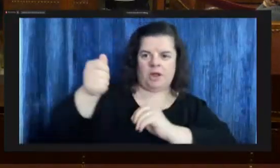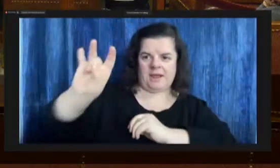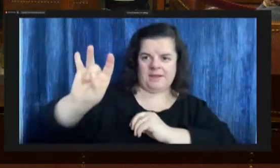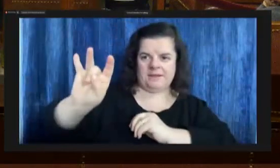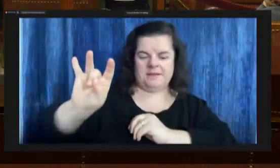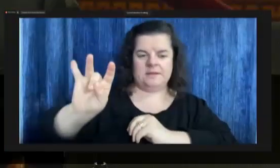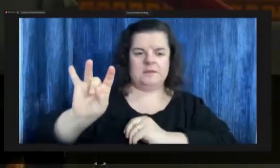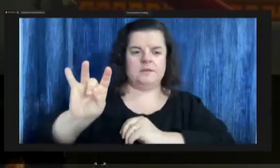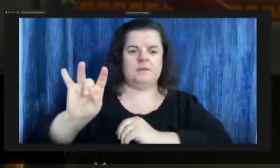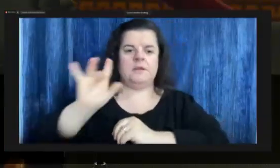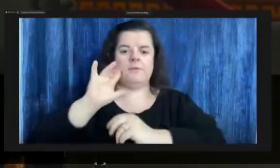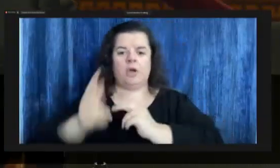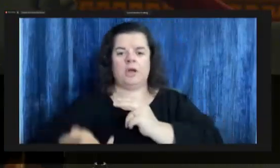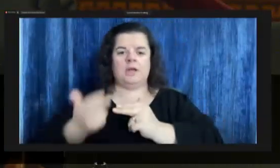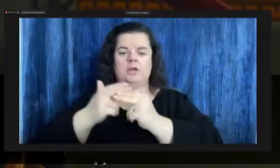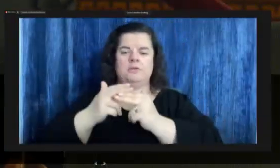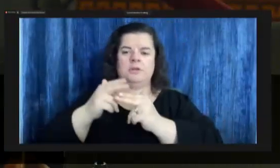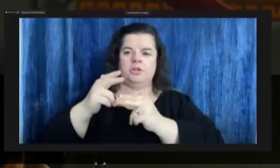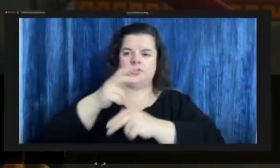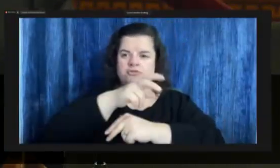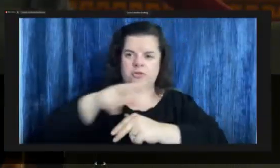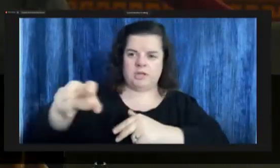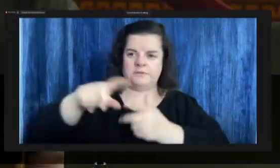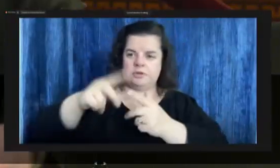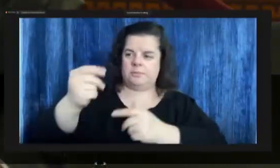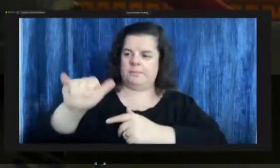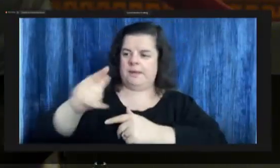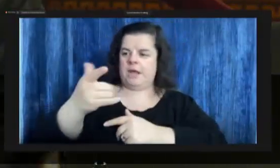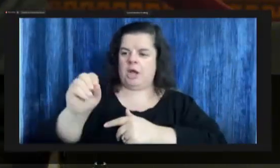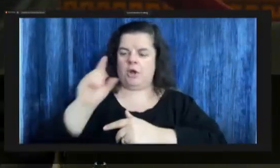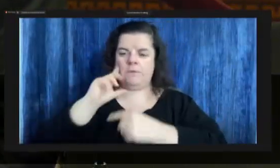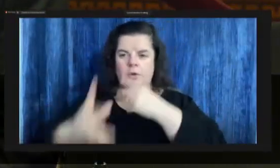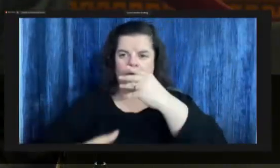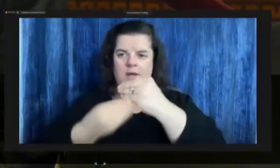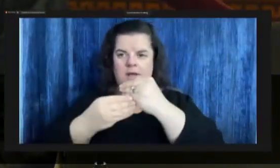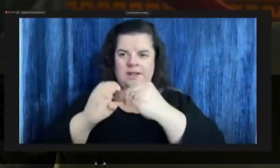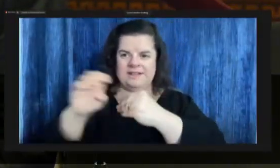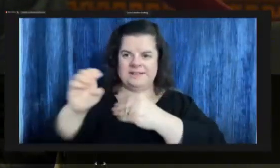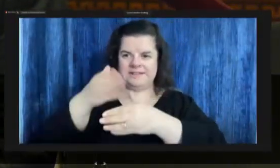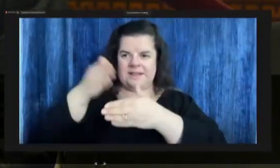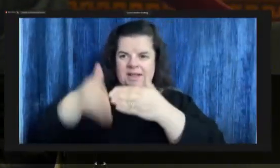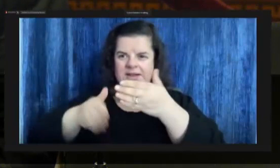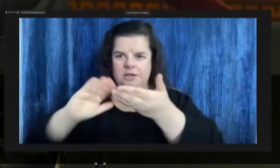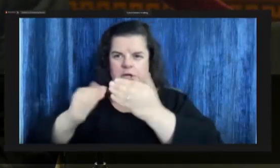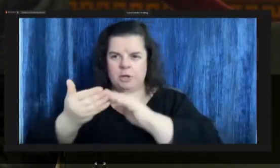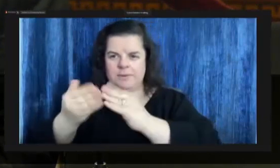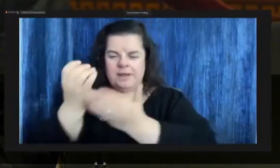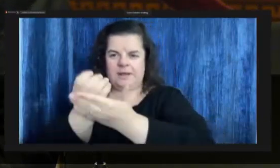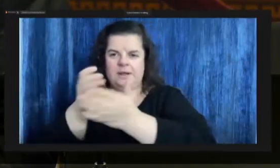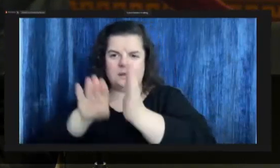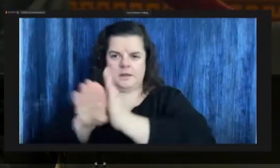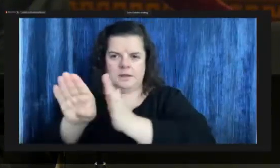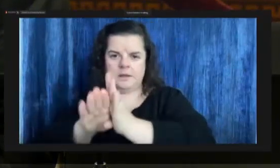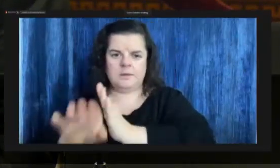18 is to increase the transfer to PAYGO to add East End Community and Economic Development.